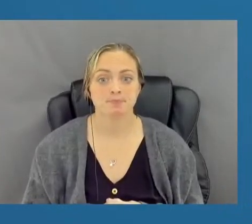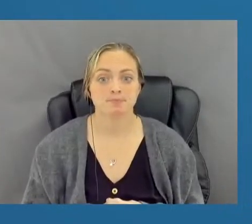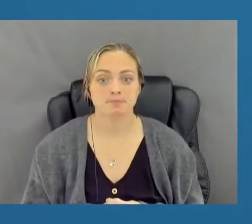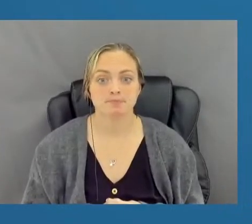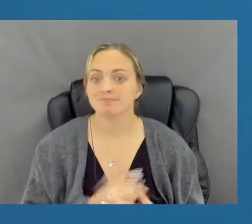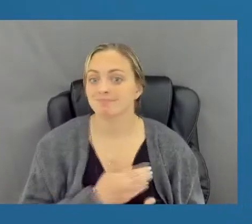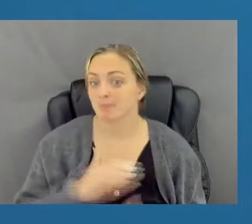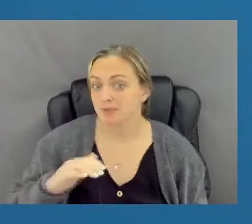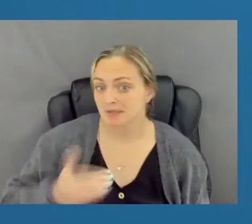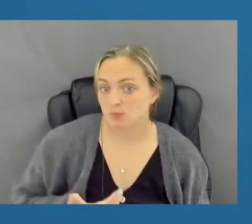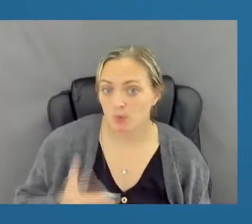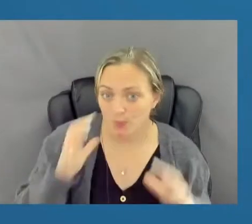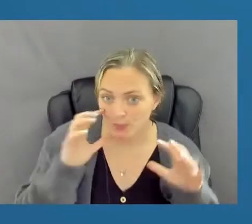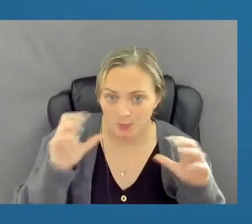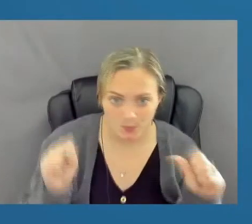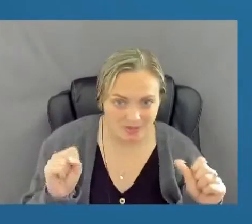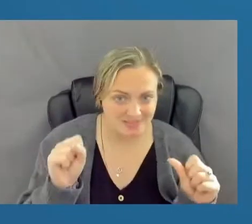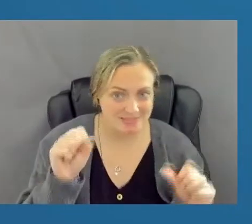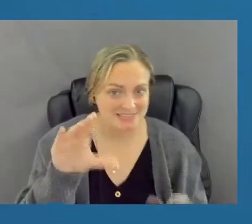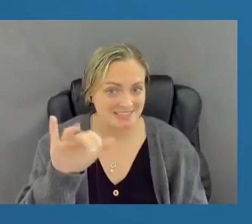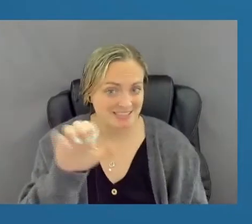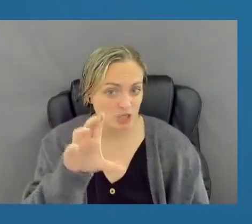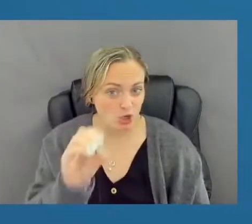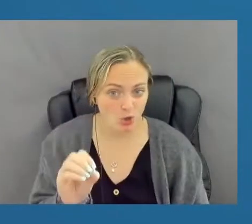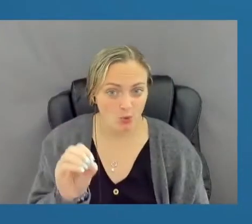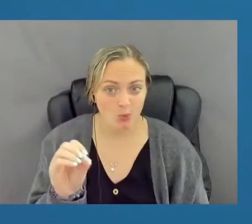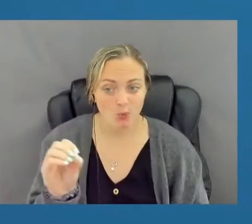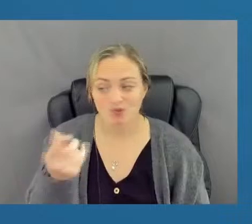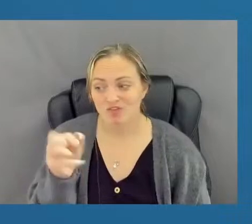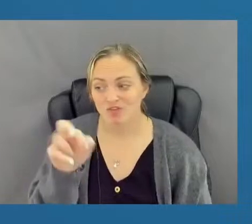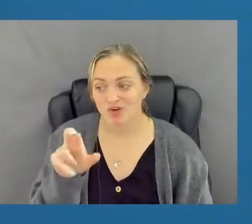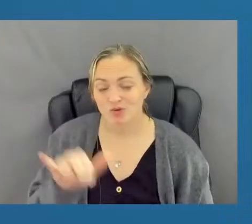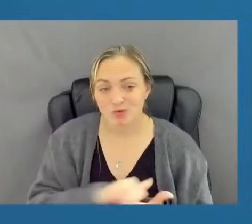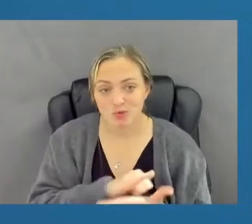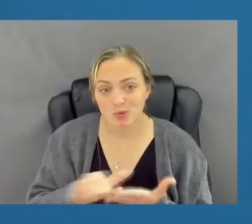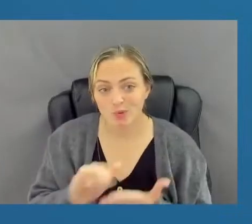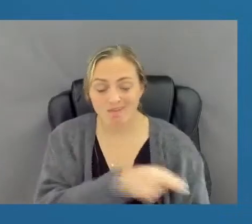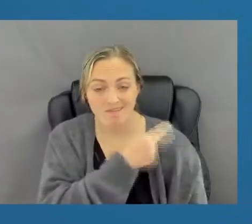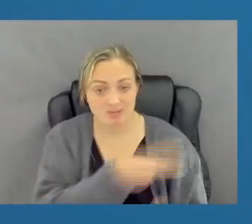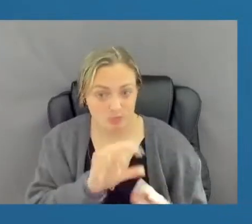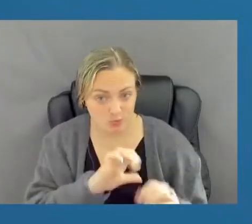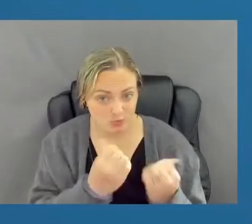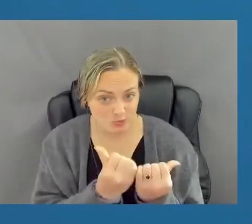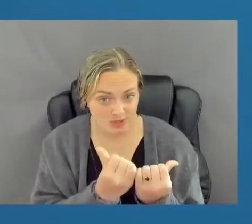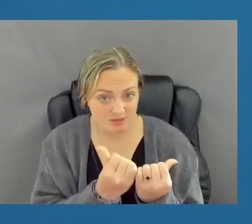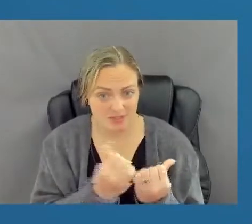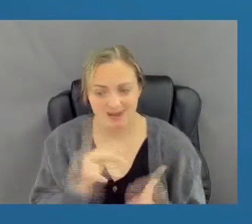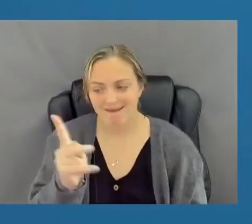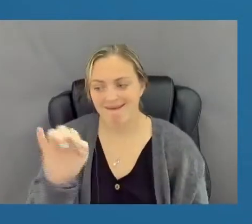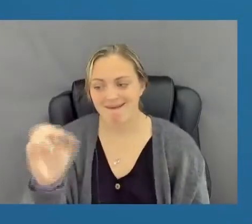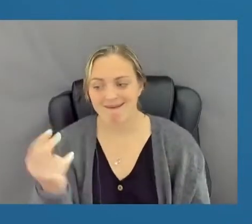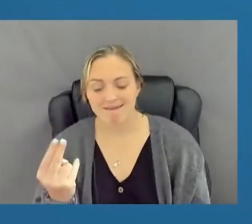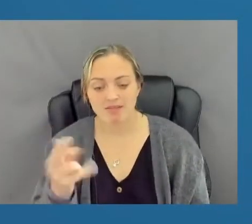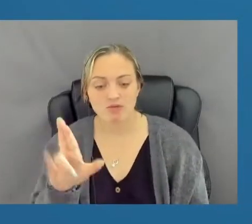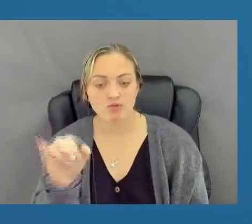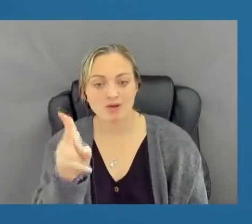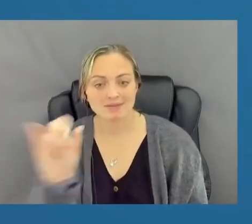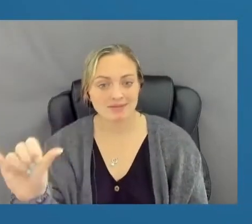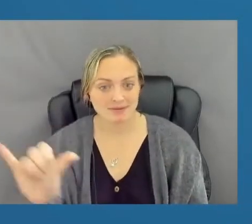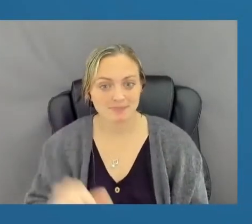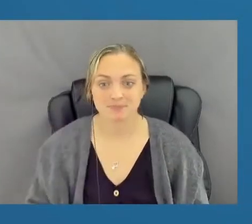Please welcome the president and CEO of the Greater New York Hospital Association, Kenneth Rasky.